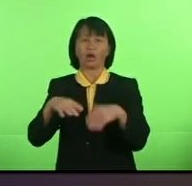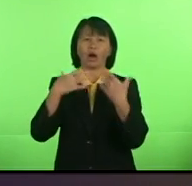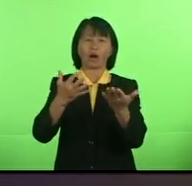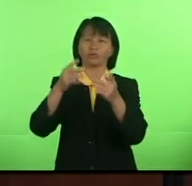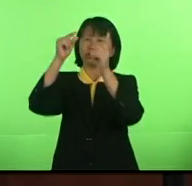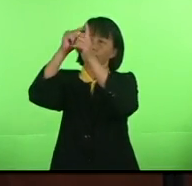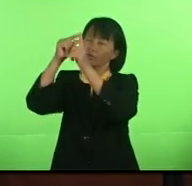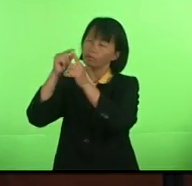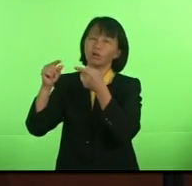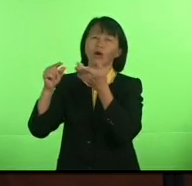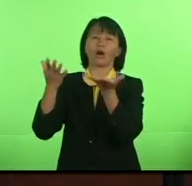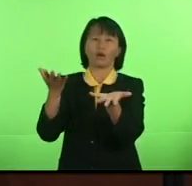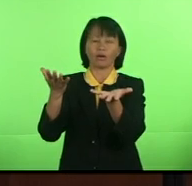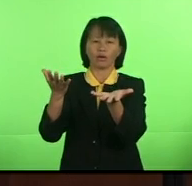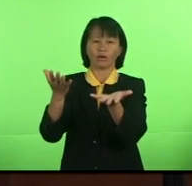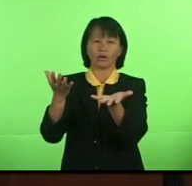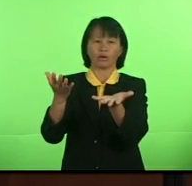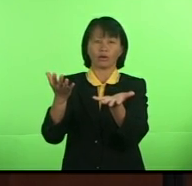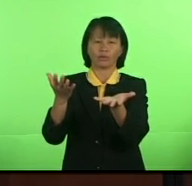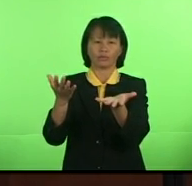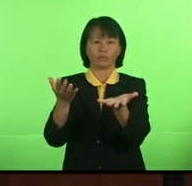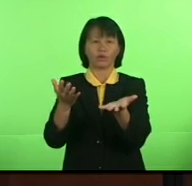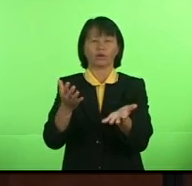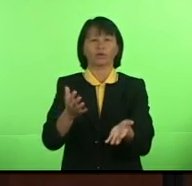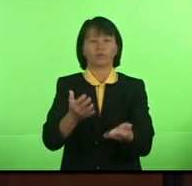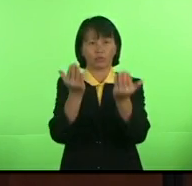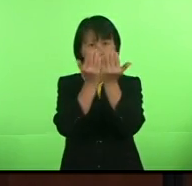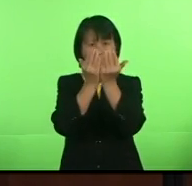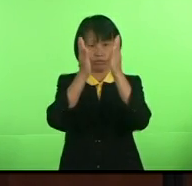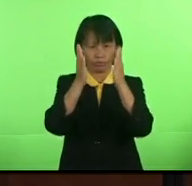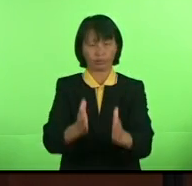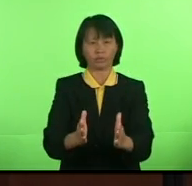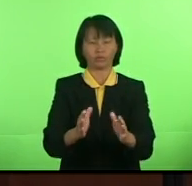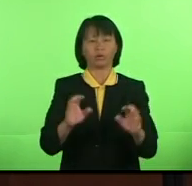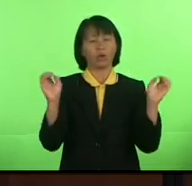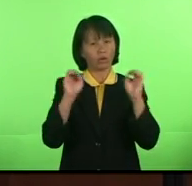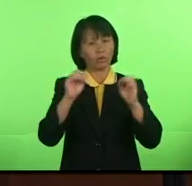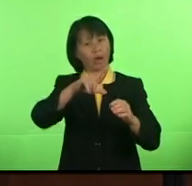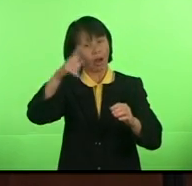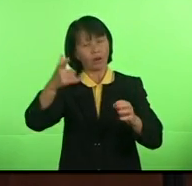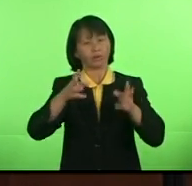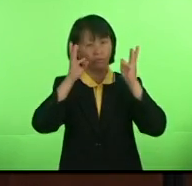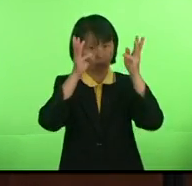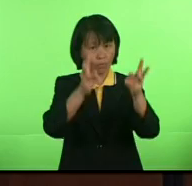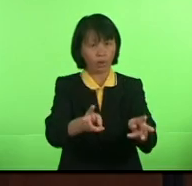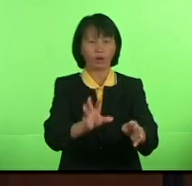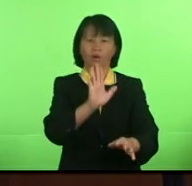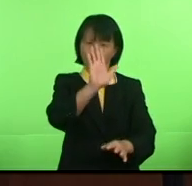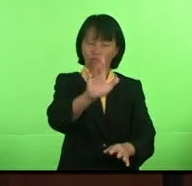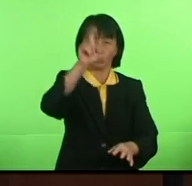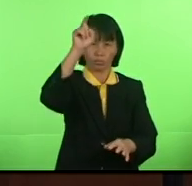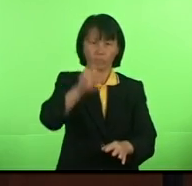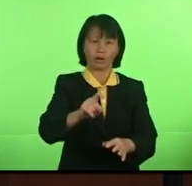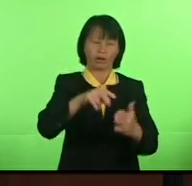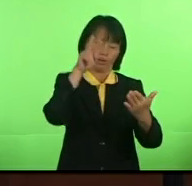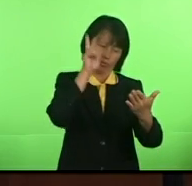this sentence effectively? So students, there is no other ways except that you have to